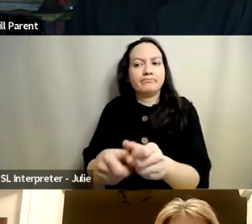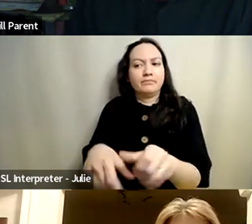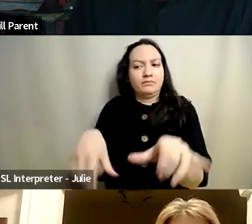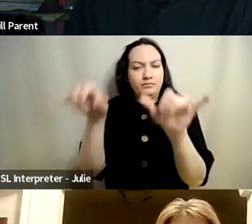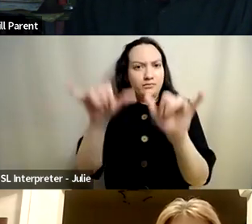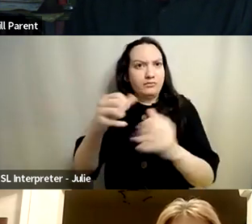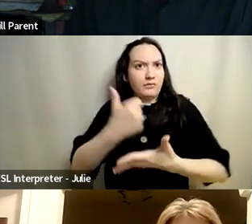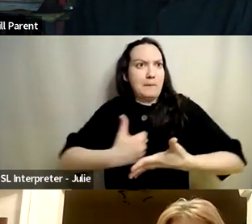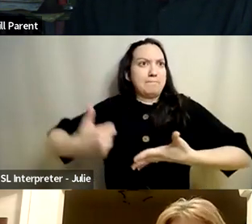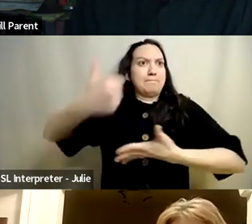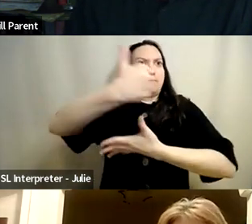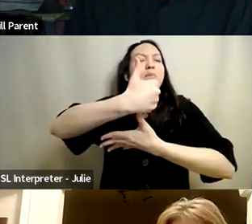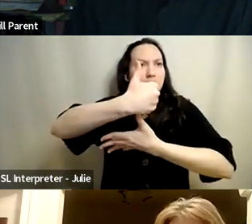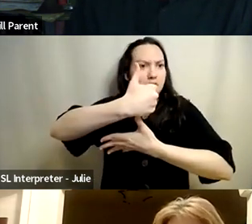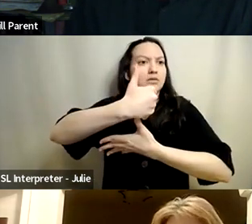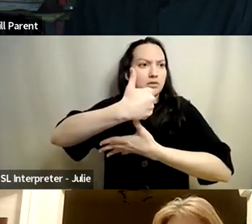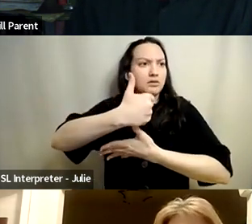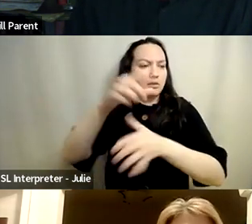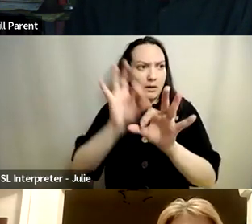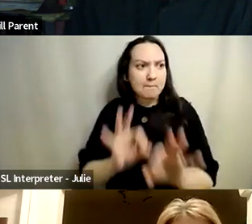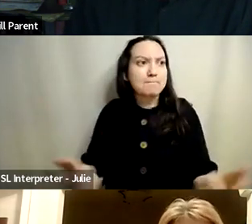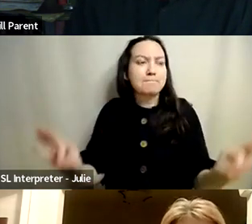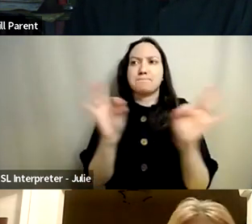the most prominent and important